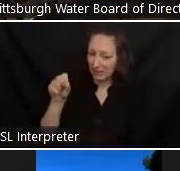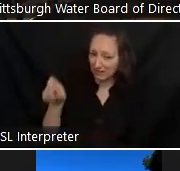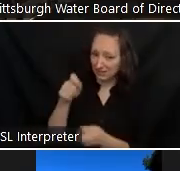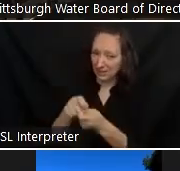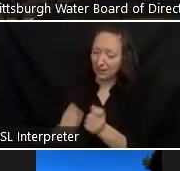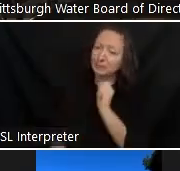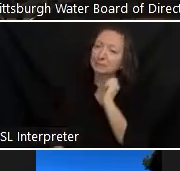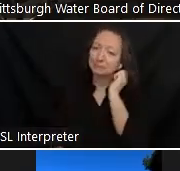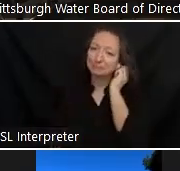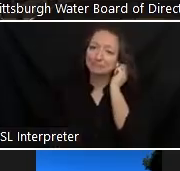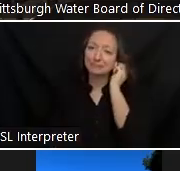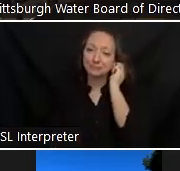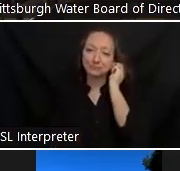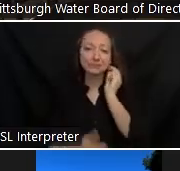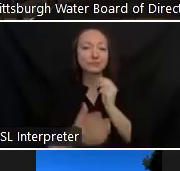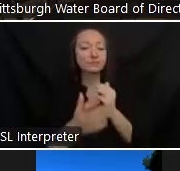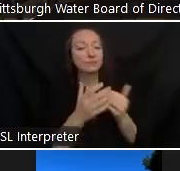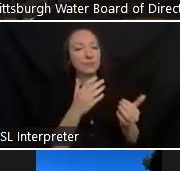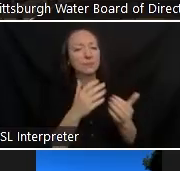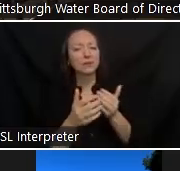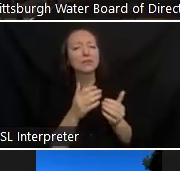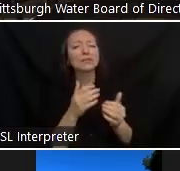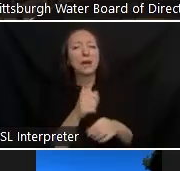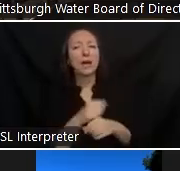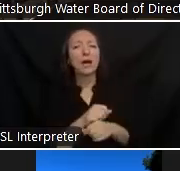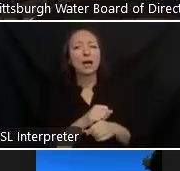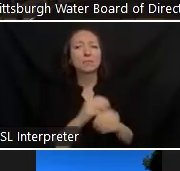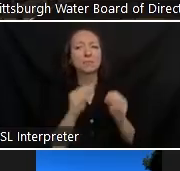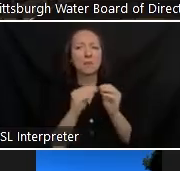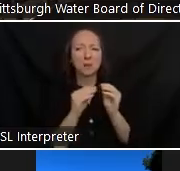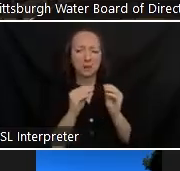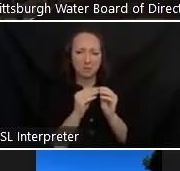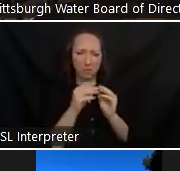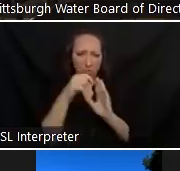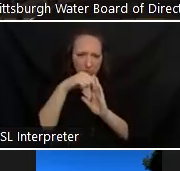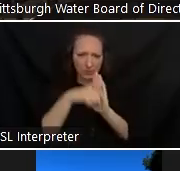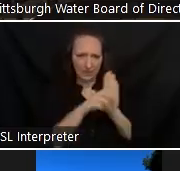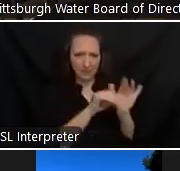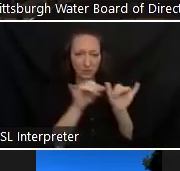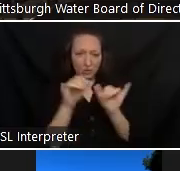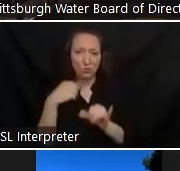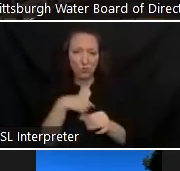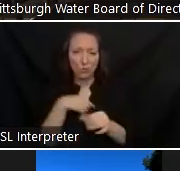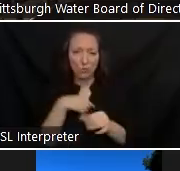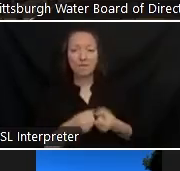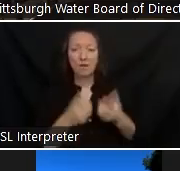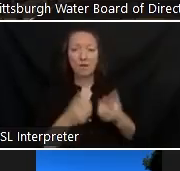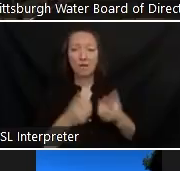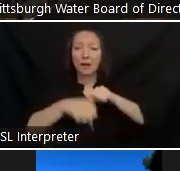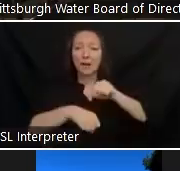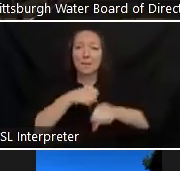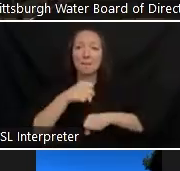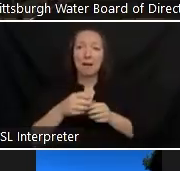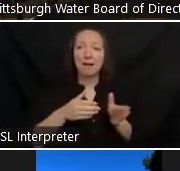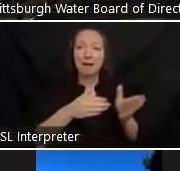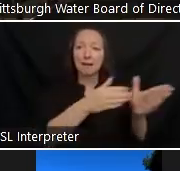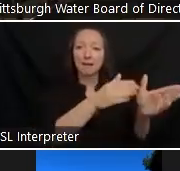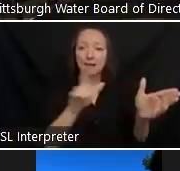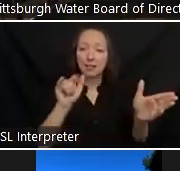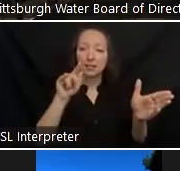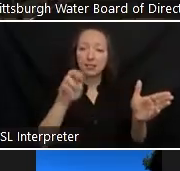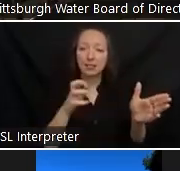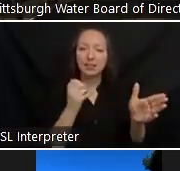exactly. But anyways, the even more in the weeds, we got a lot of bike lanes now. So I just wondering how that kind of factors into things